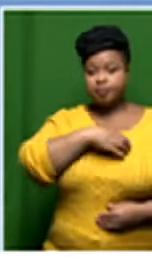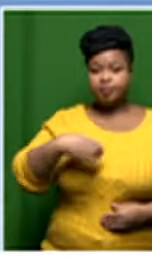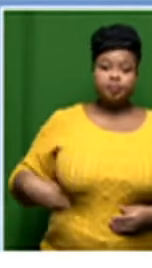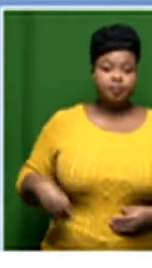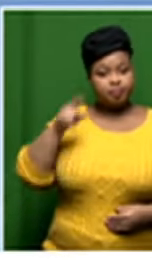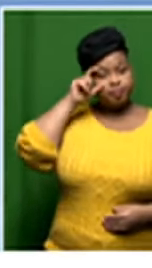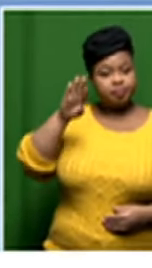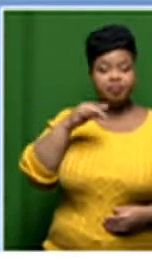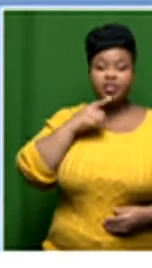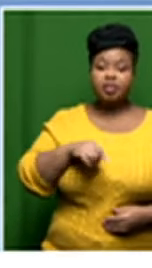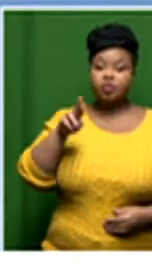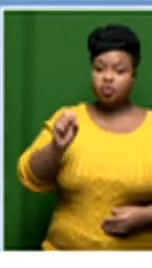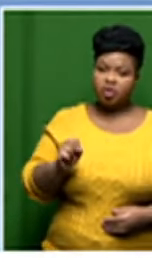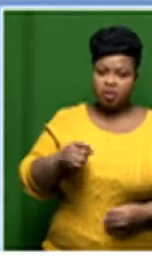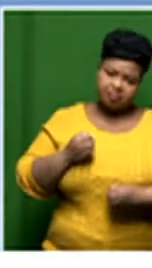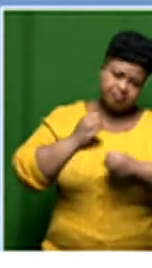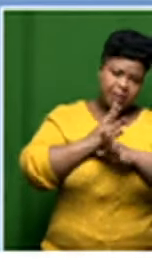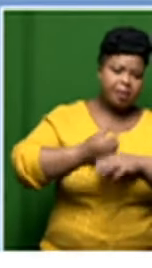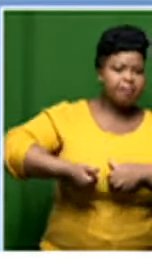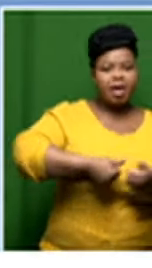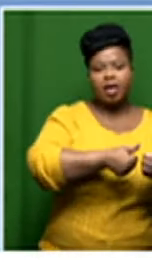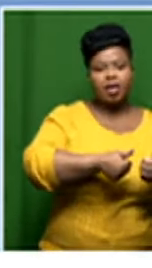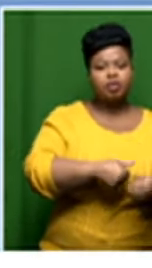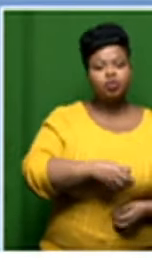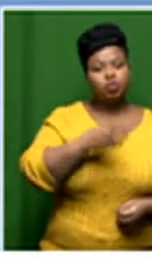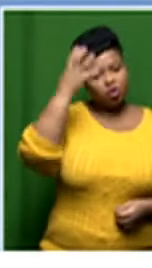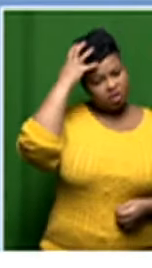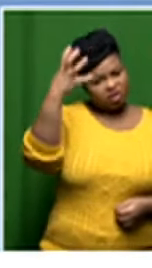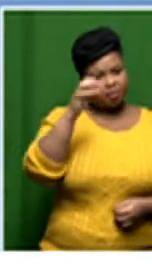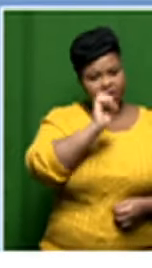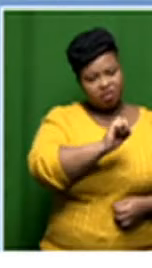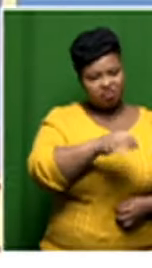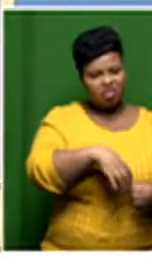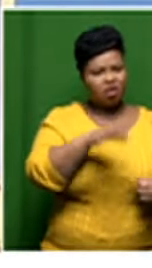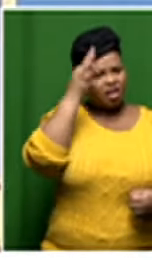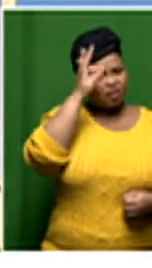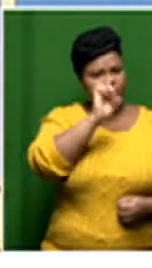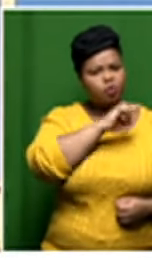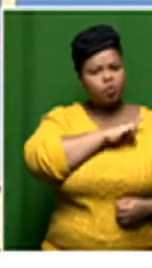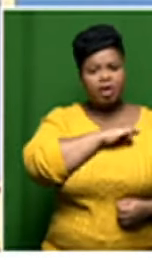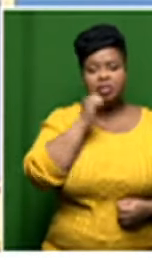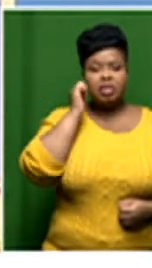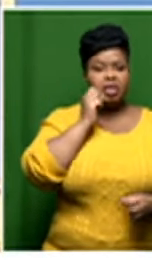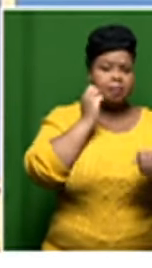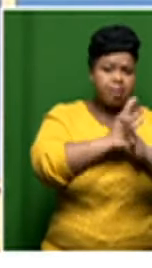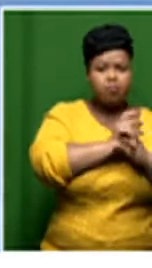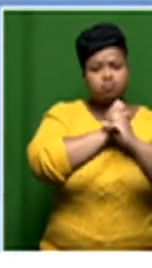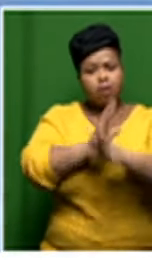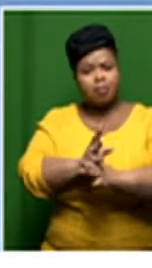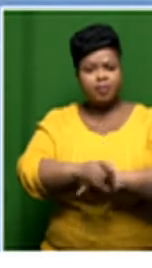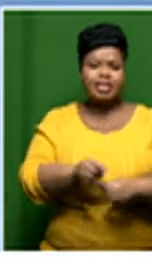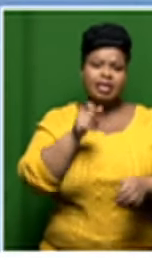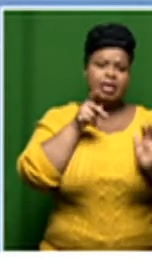President Joe Biden says the United States will strike back at the Islamic State faction that claimed responsibility for yesterday's suicide bomb